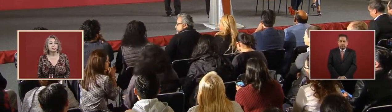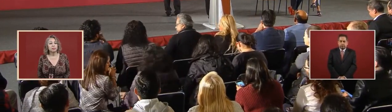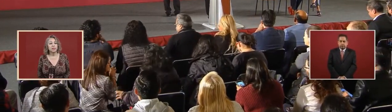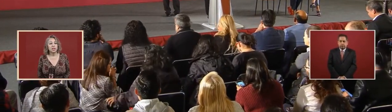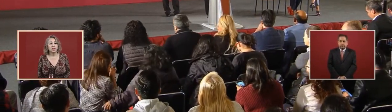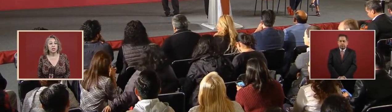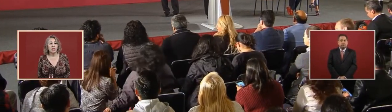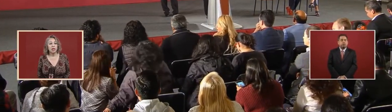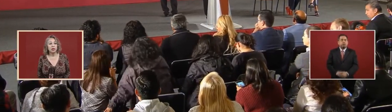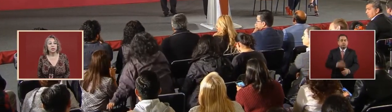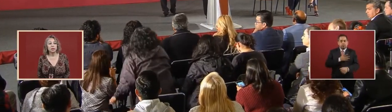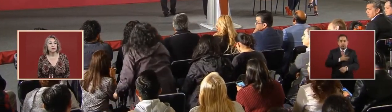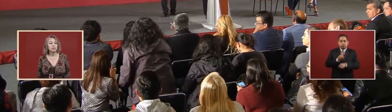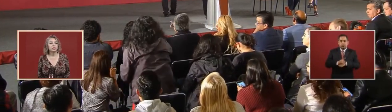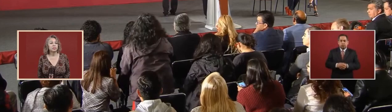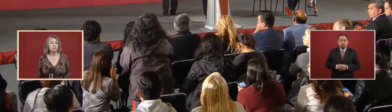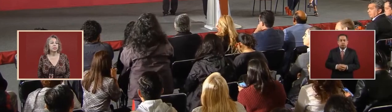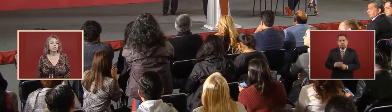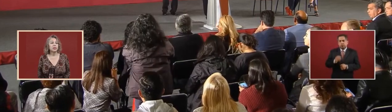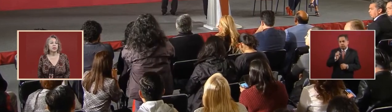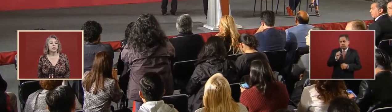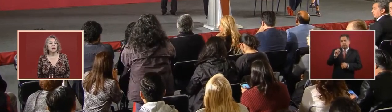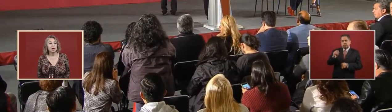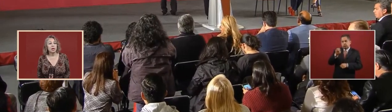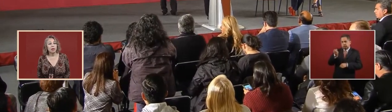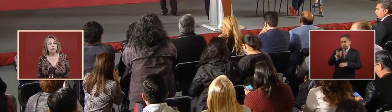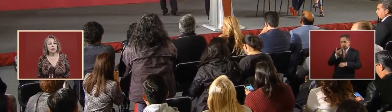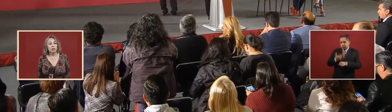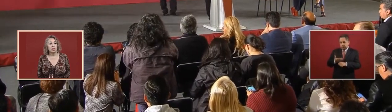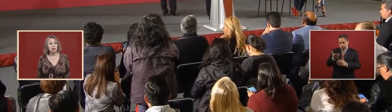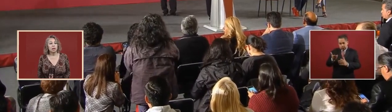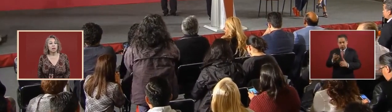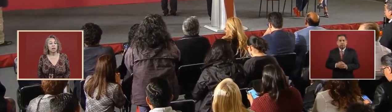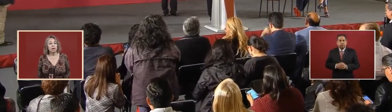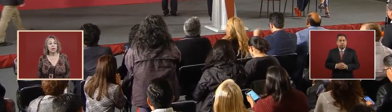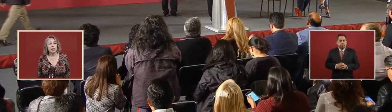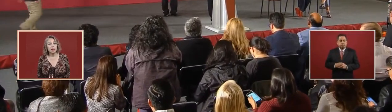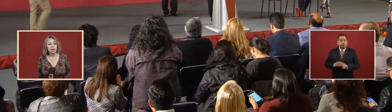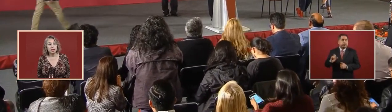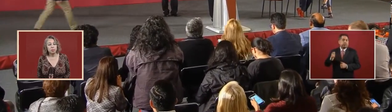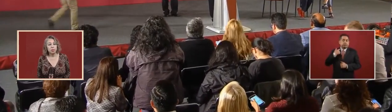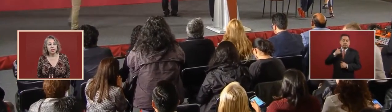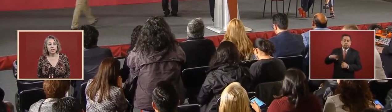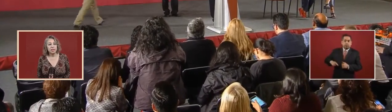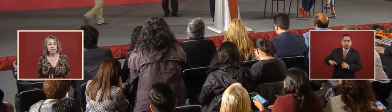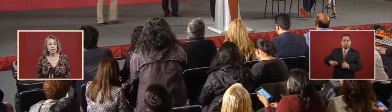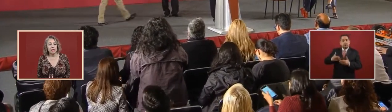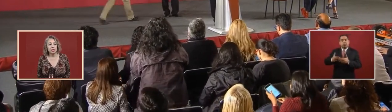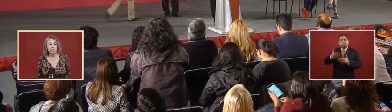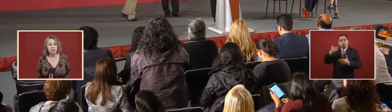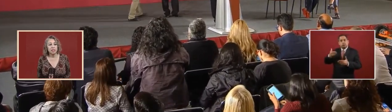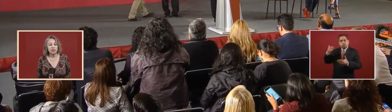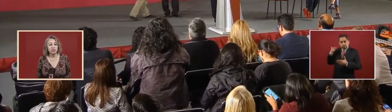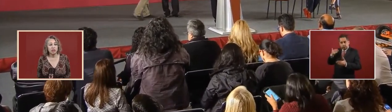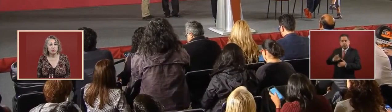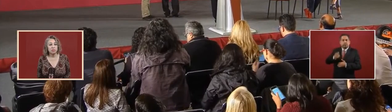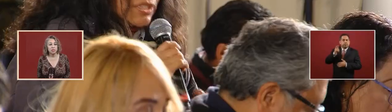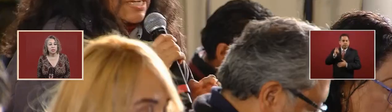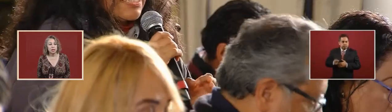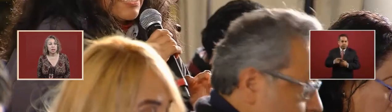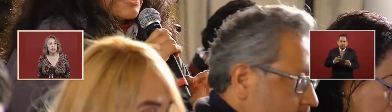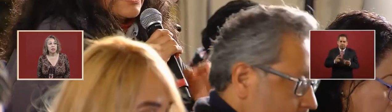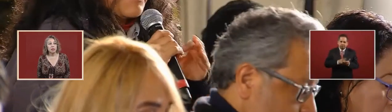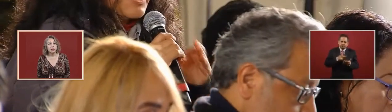Buenos días. So, hello. Subsecretario, en los sexenios anteriores fue in the previous 6-year